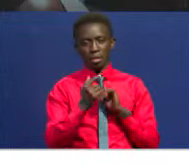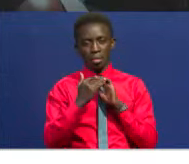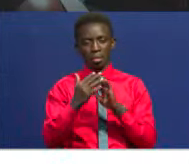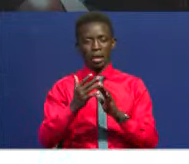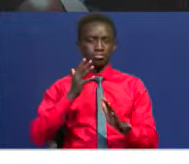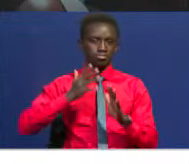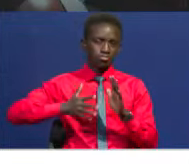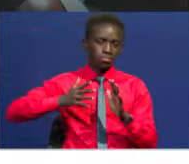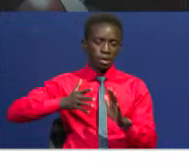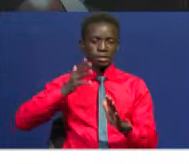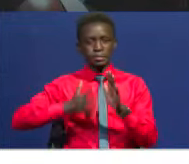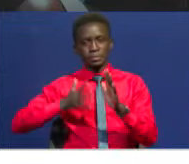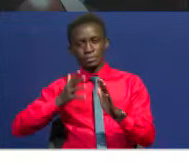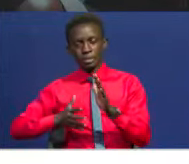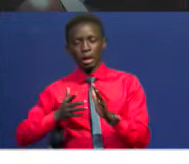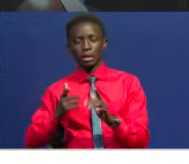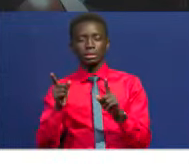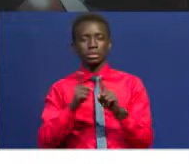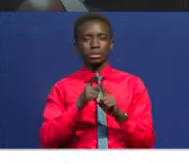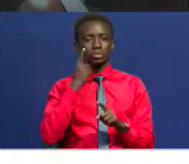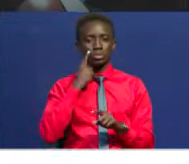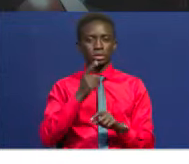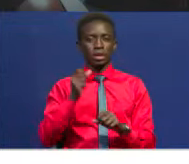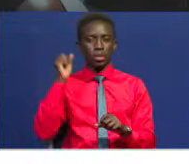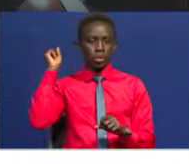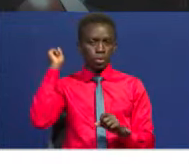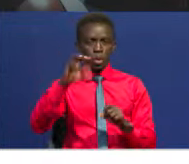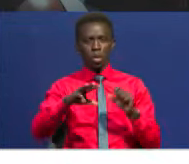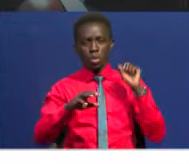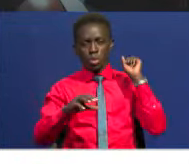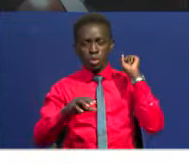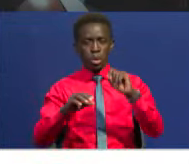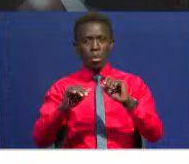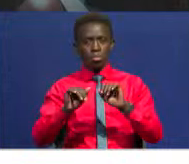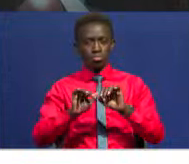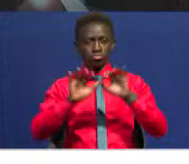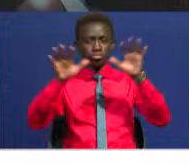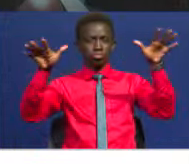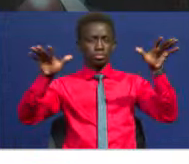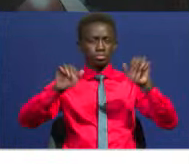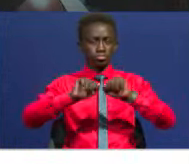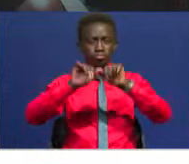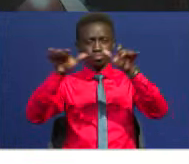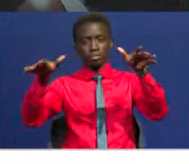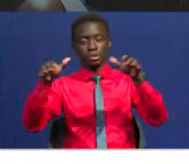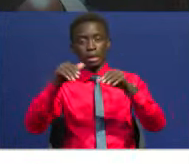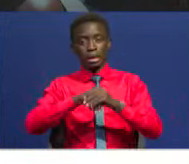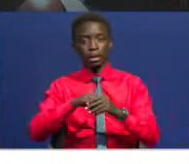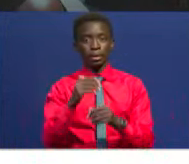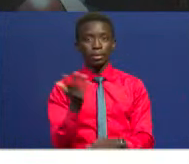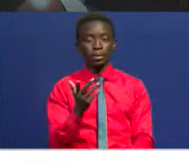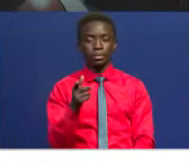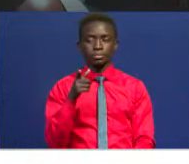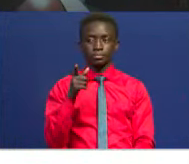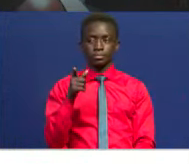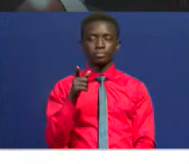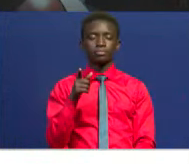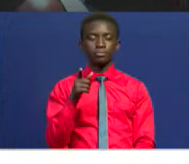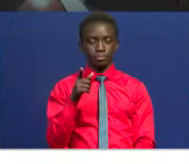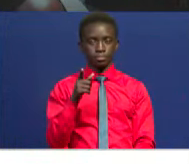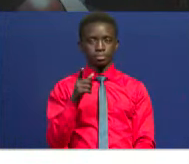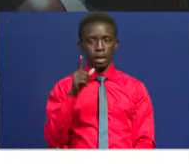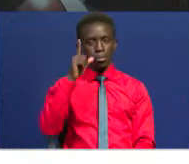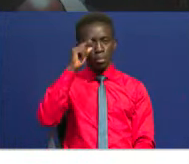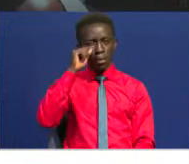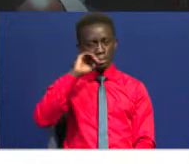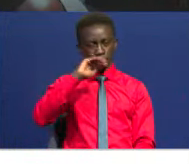lobbying teargas canisters to disperse crowds who had streamed into the central business district. This as human rights group in